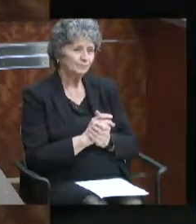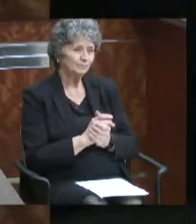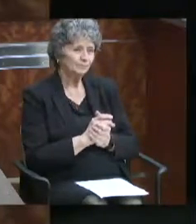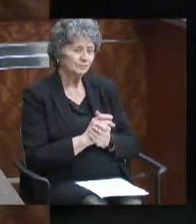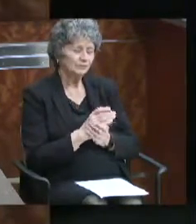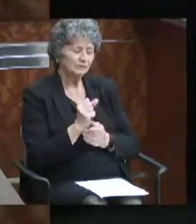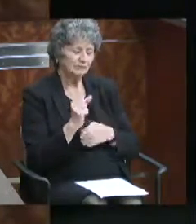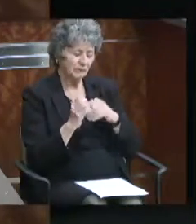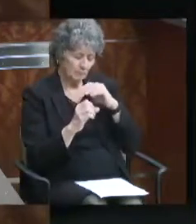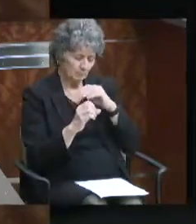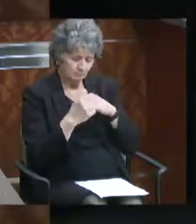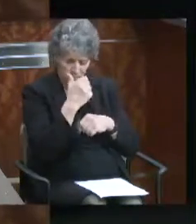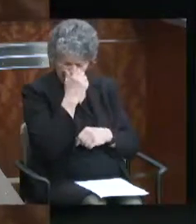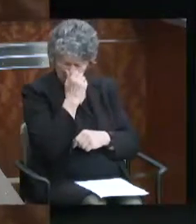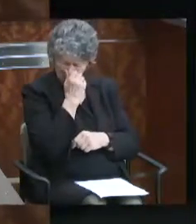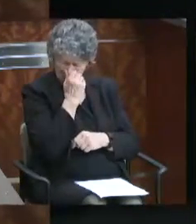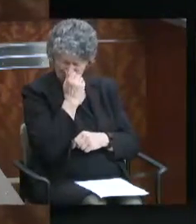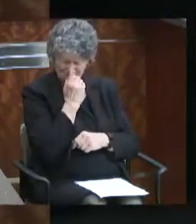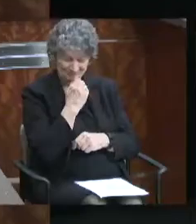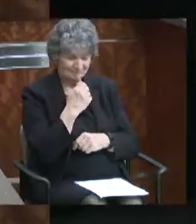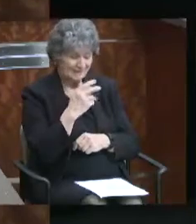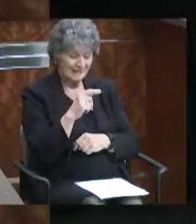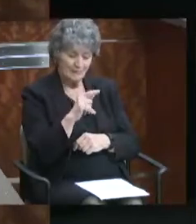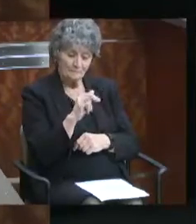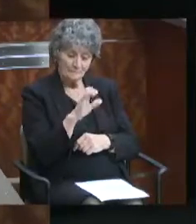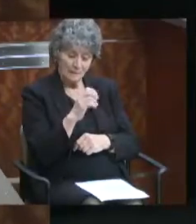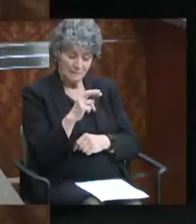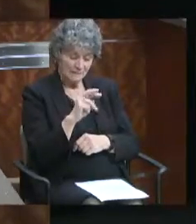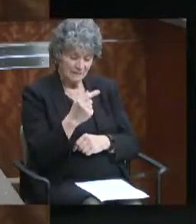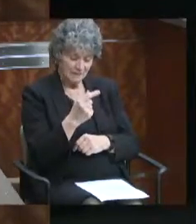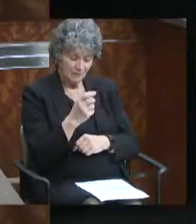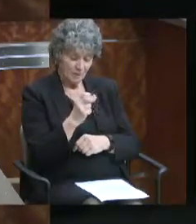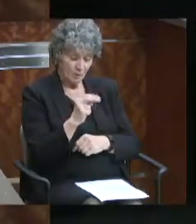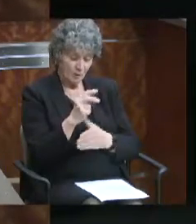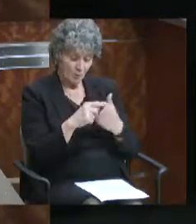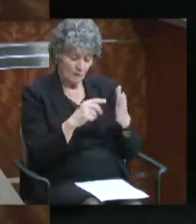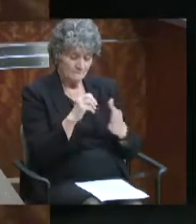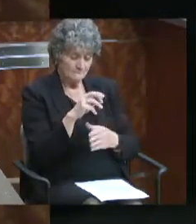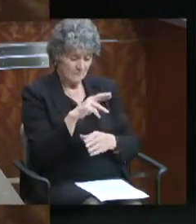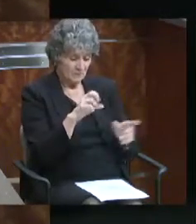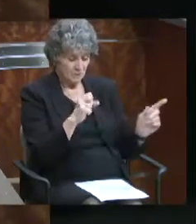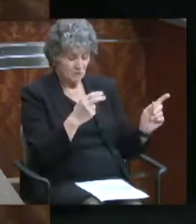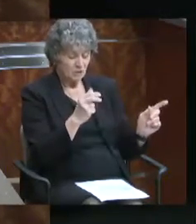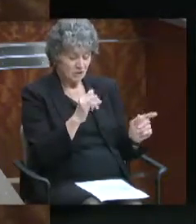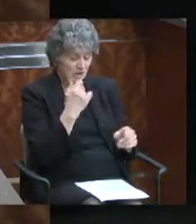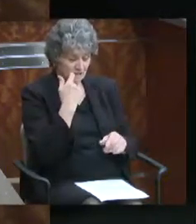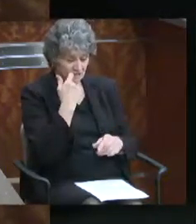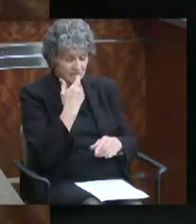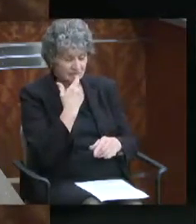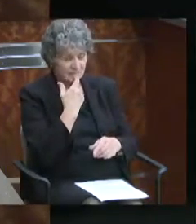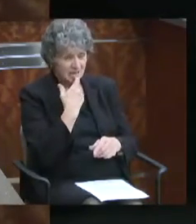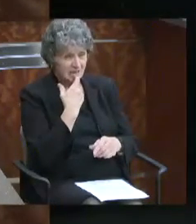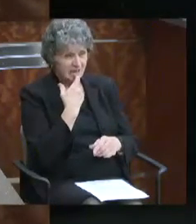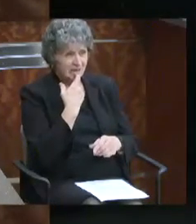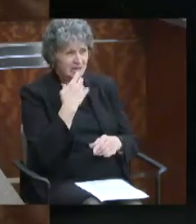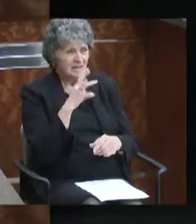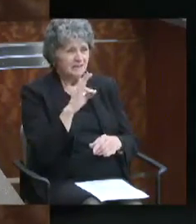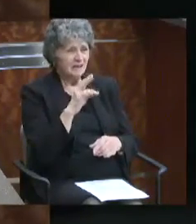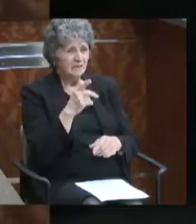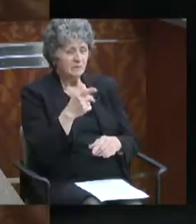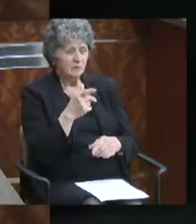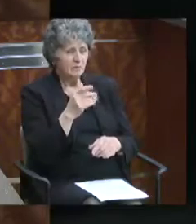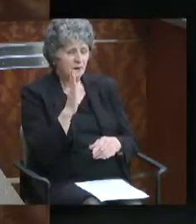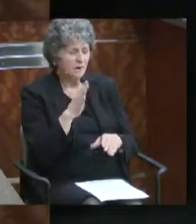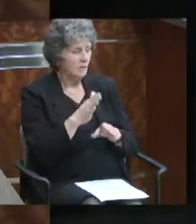on this item as it's been read into the record by Mr. Shea. It's 7:21. I'll open the public hearing at that